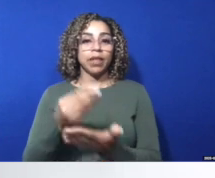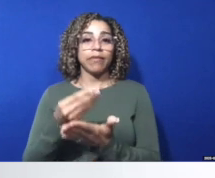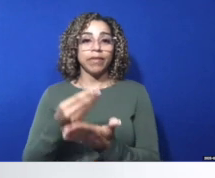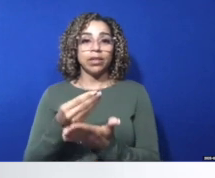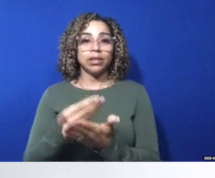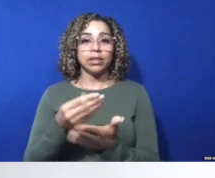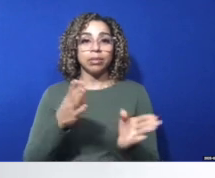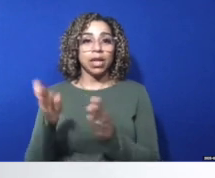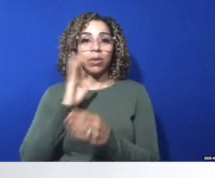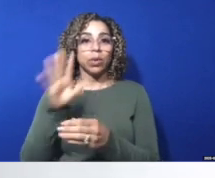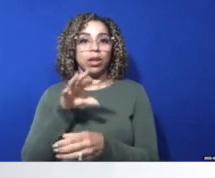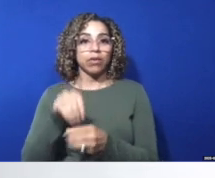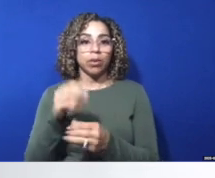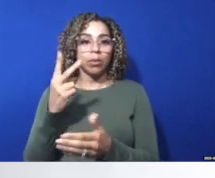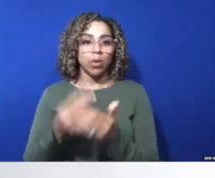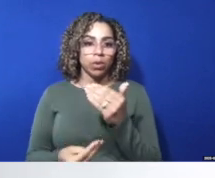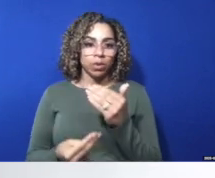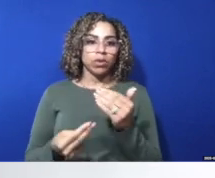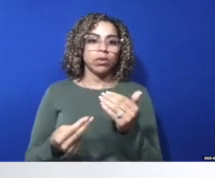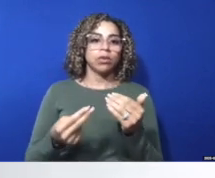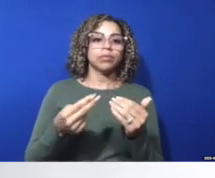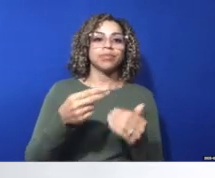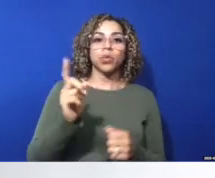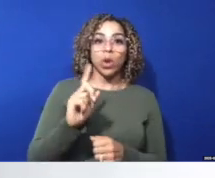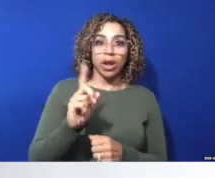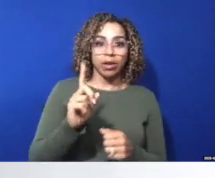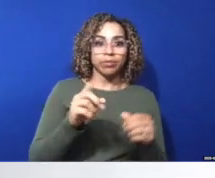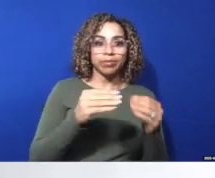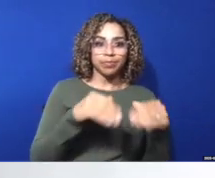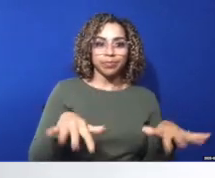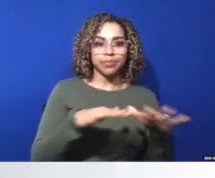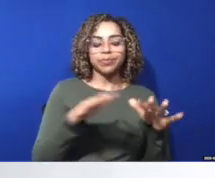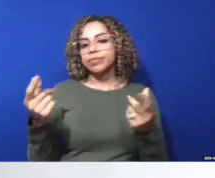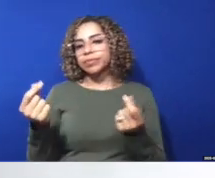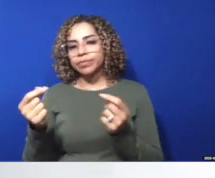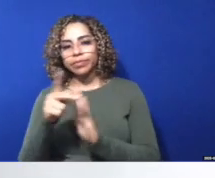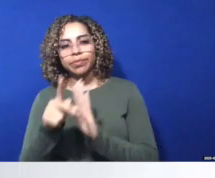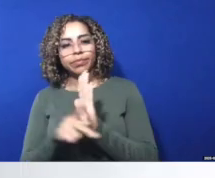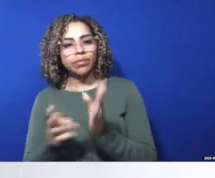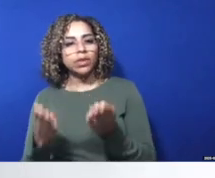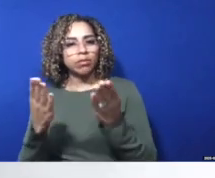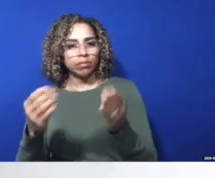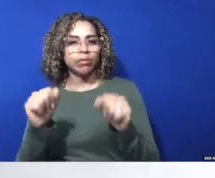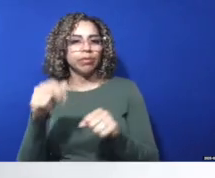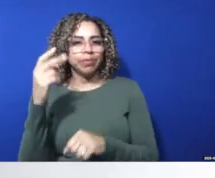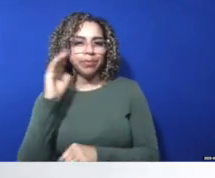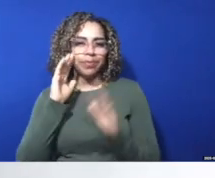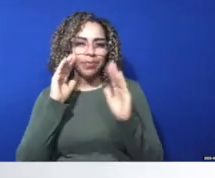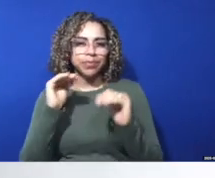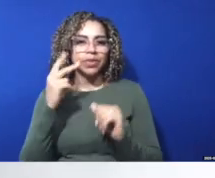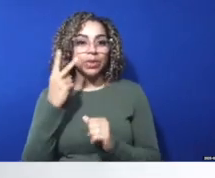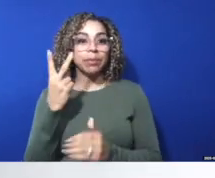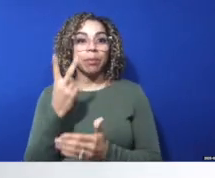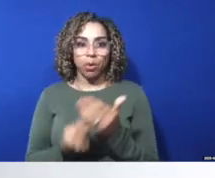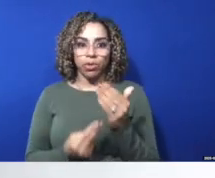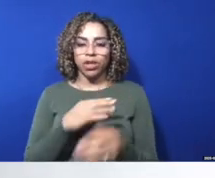where the funding lands and what the policy recommendations are. So you can expect to see both things included within the